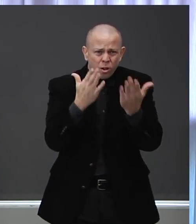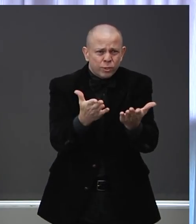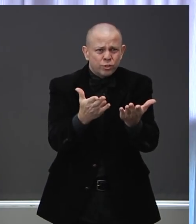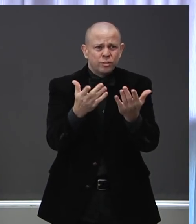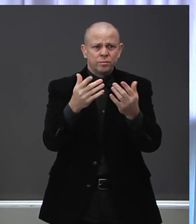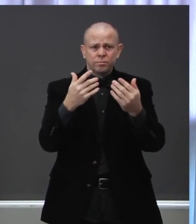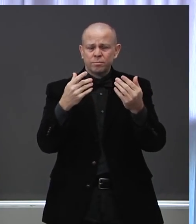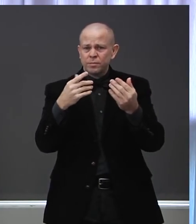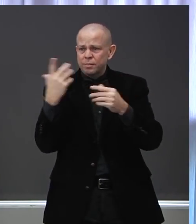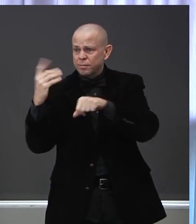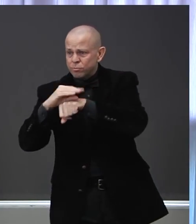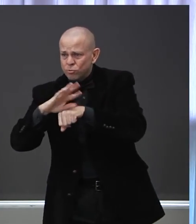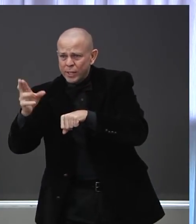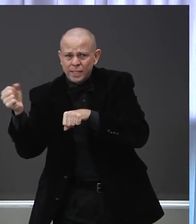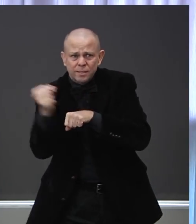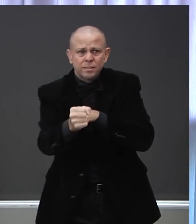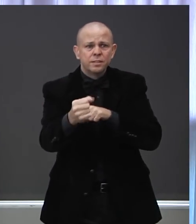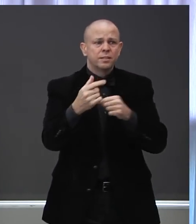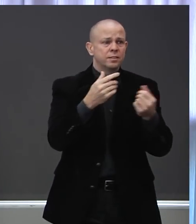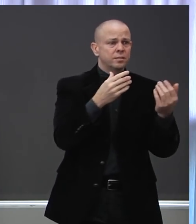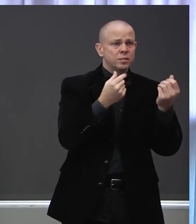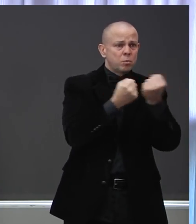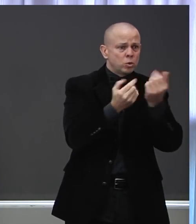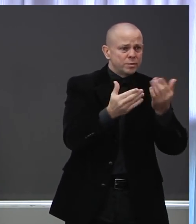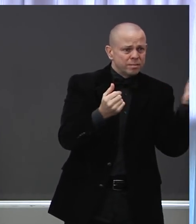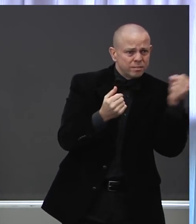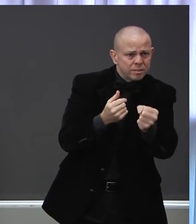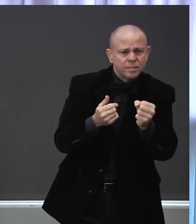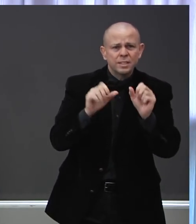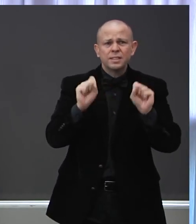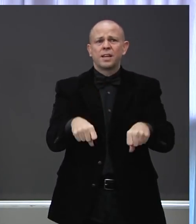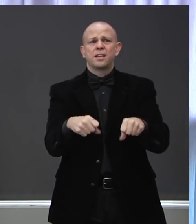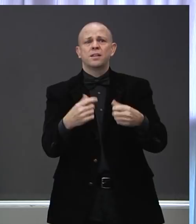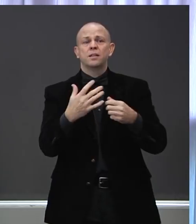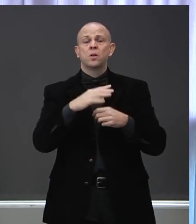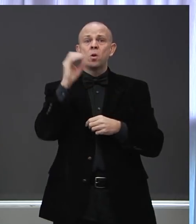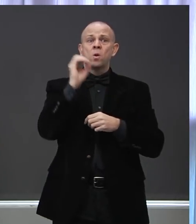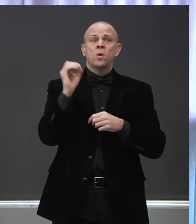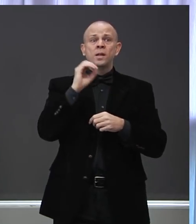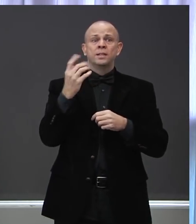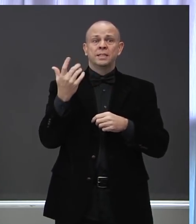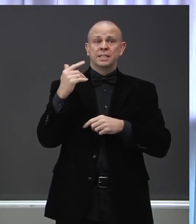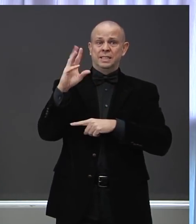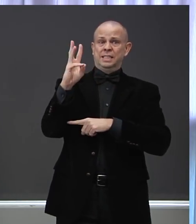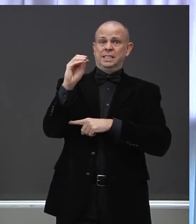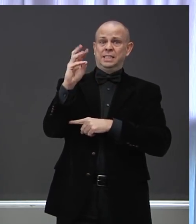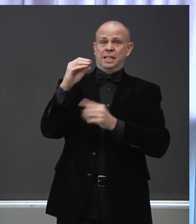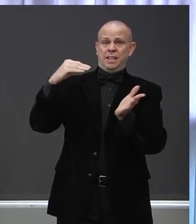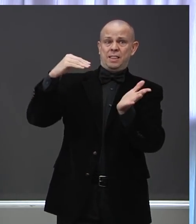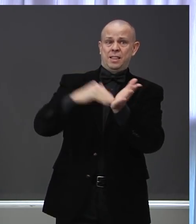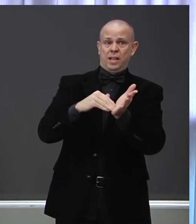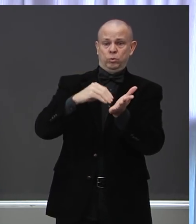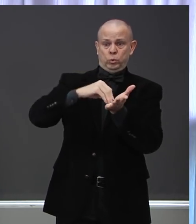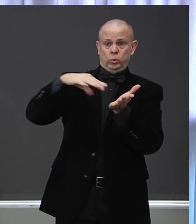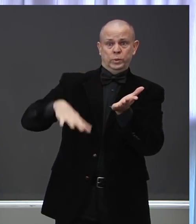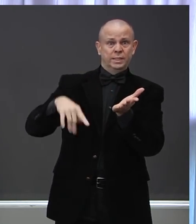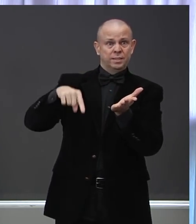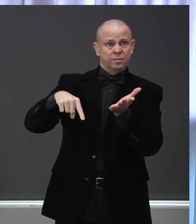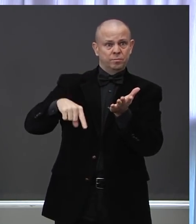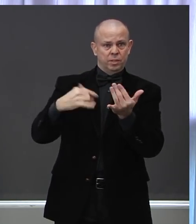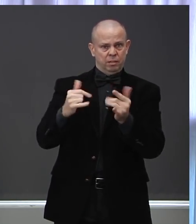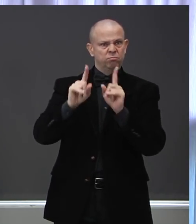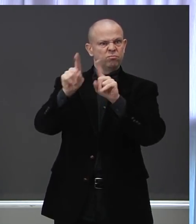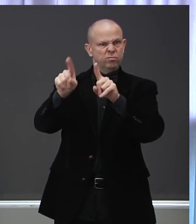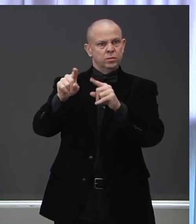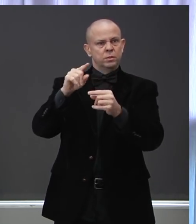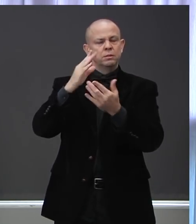and others. In Oregon today, about 60,000 of our students are participating in some form of in-person instruction at